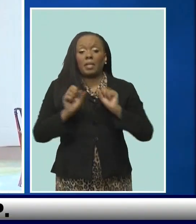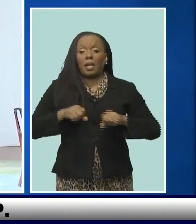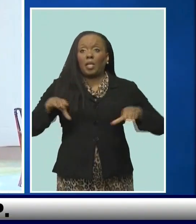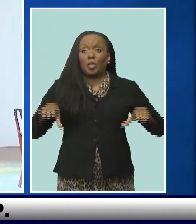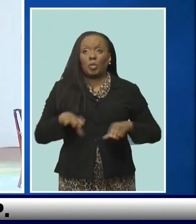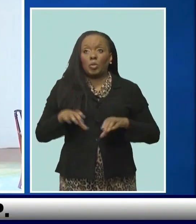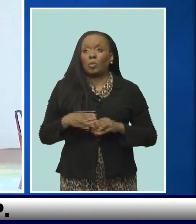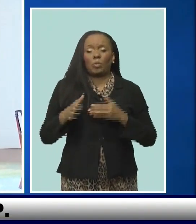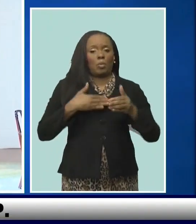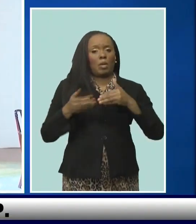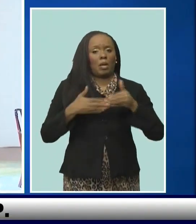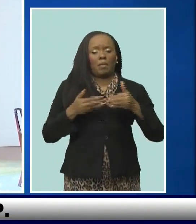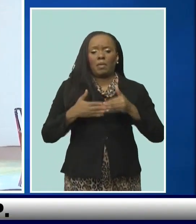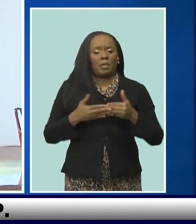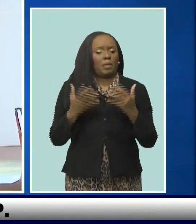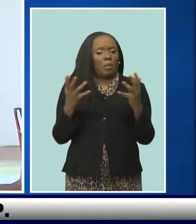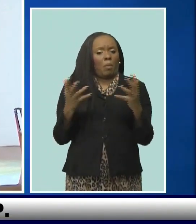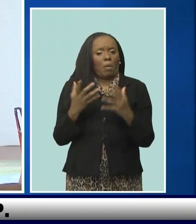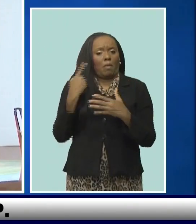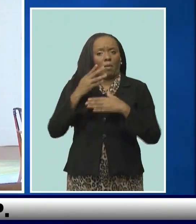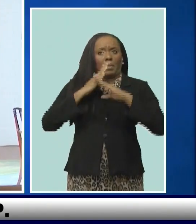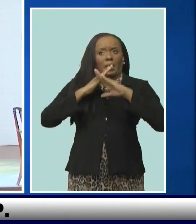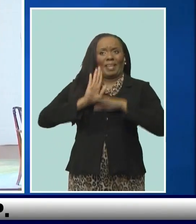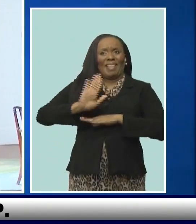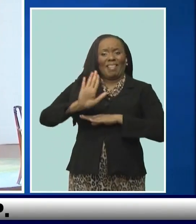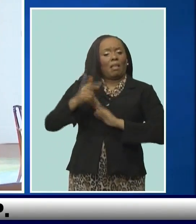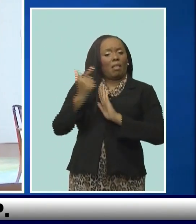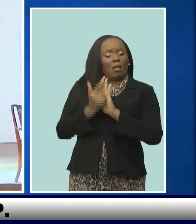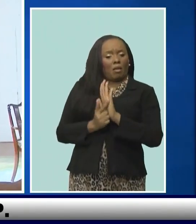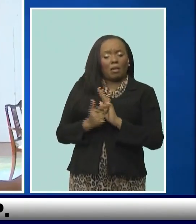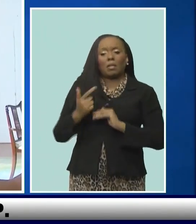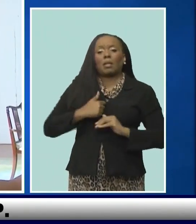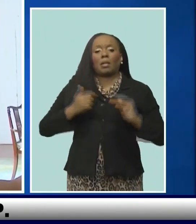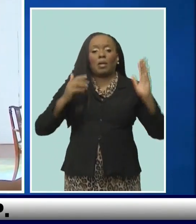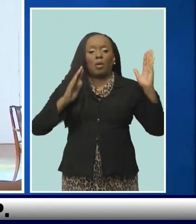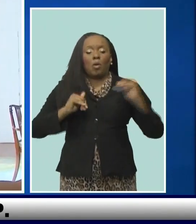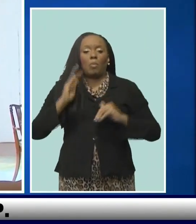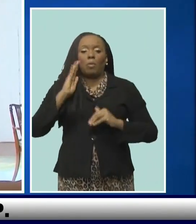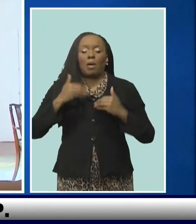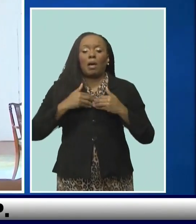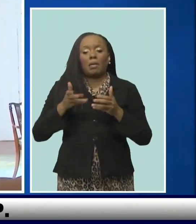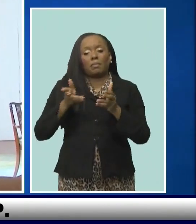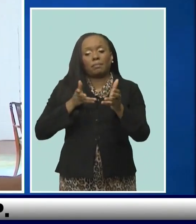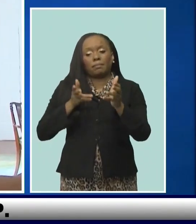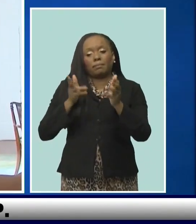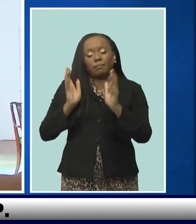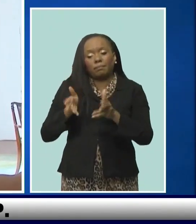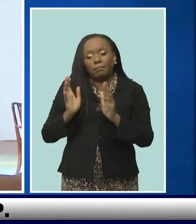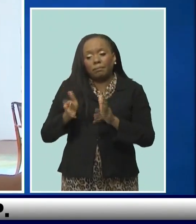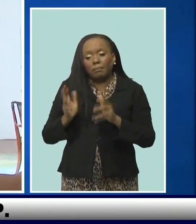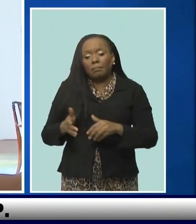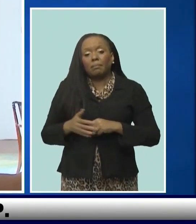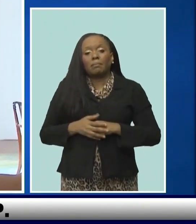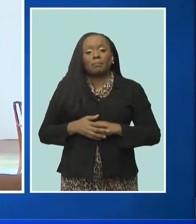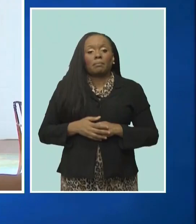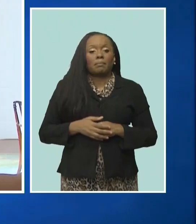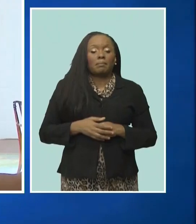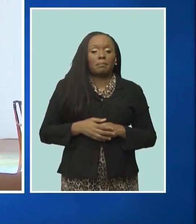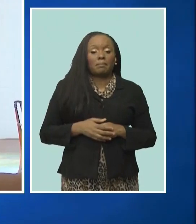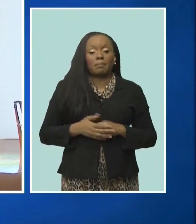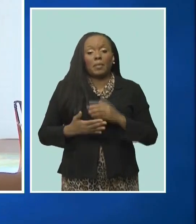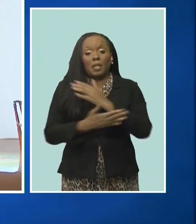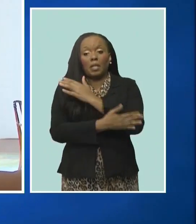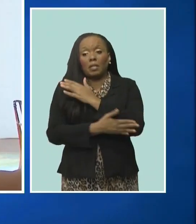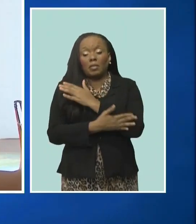laws. I do hope that there will be conversations that will allow countries who are receiving the time to be able to